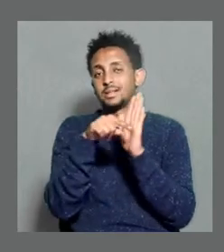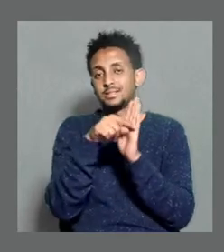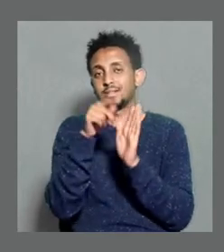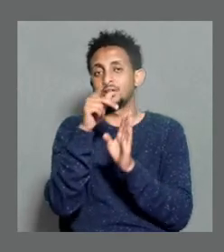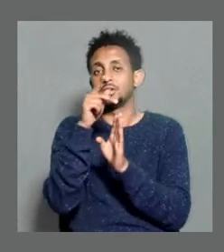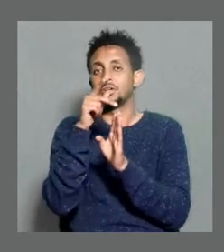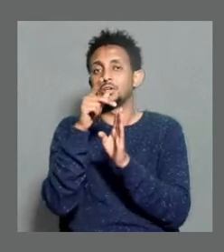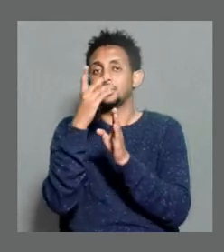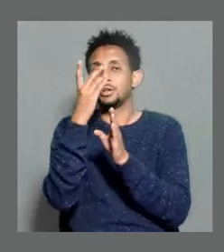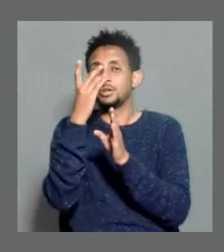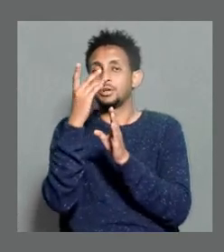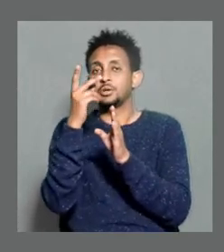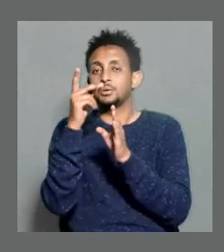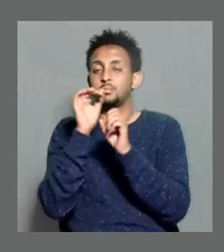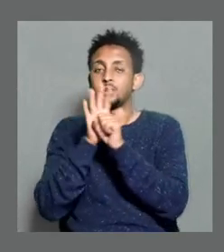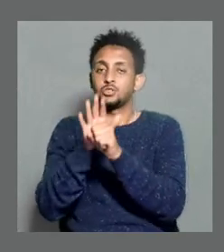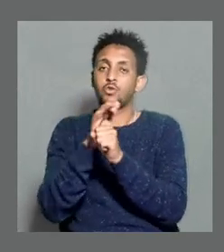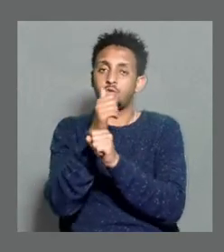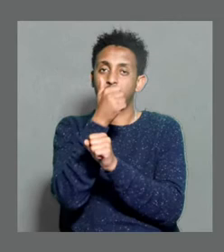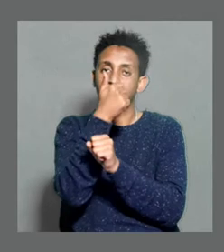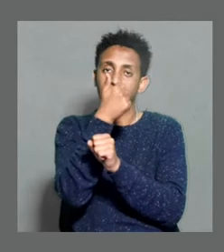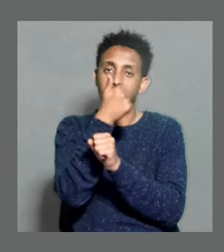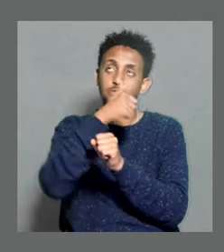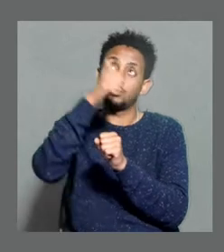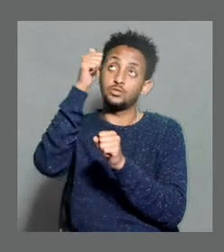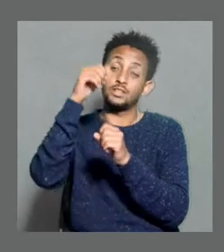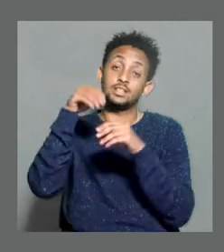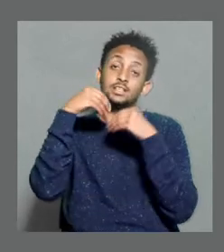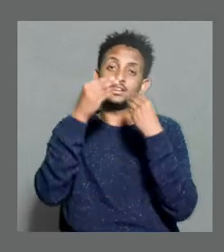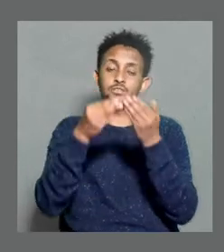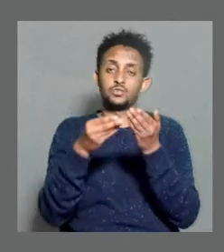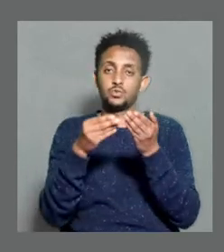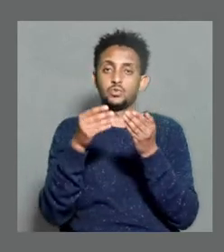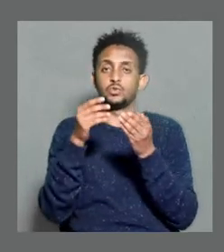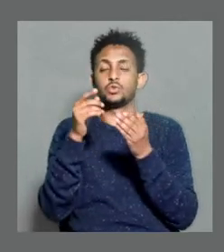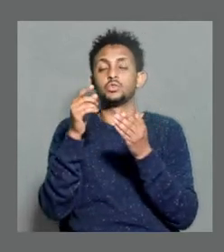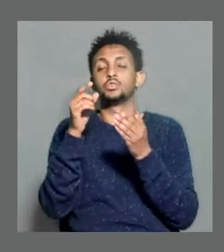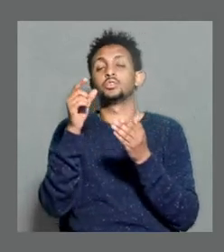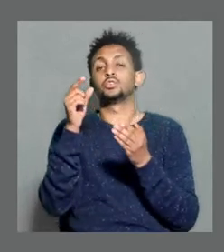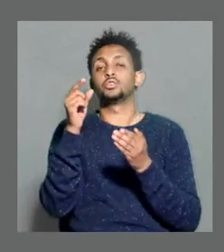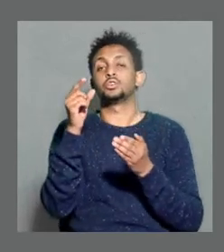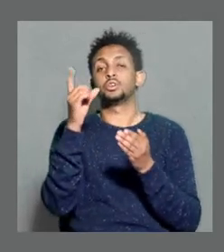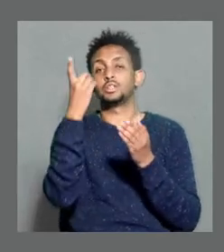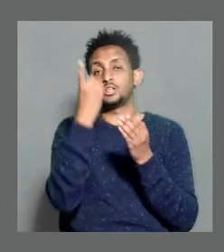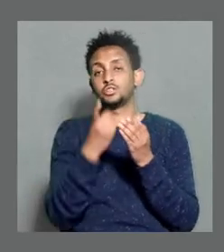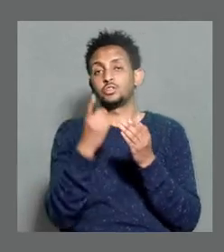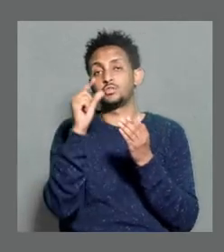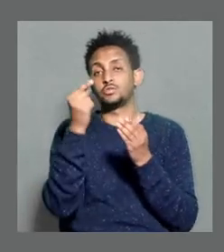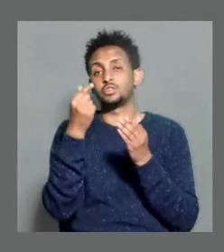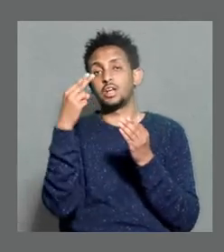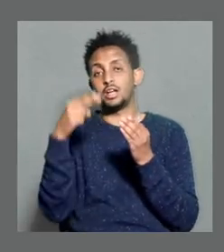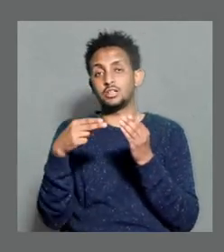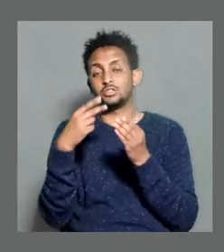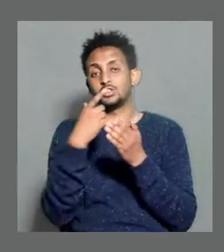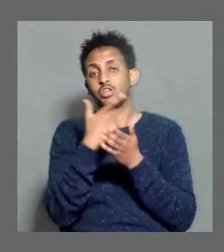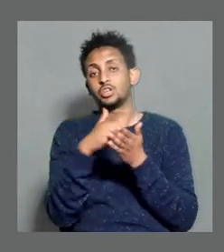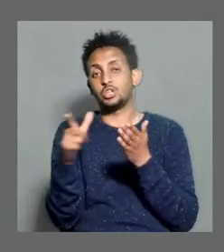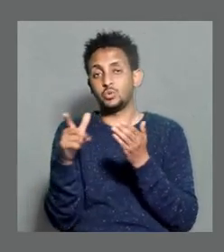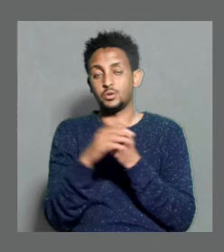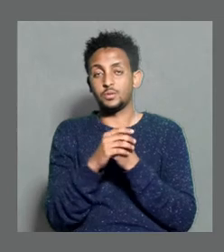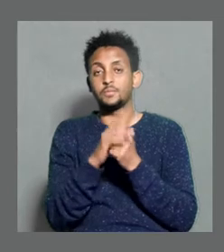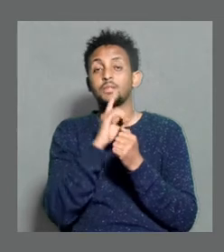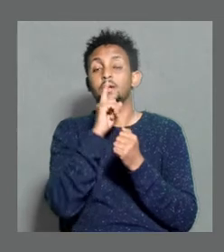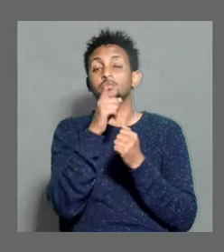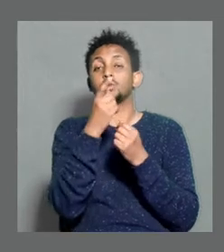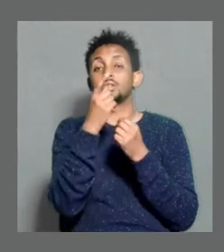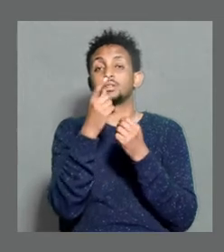of atmosphere can be given as rho gh, which is pressure of a liquid.